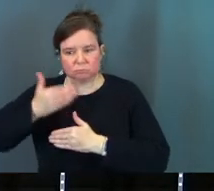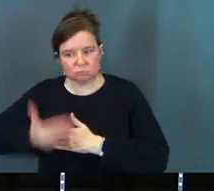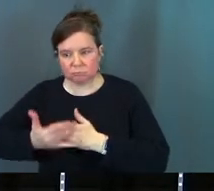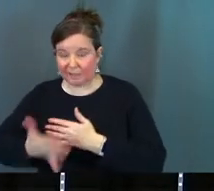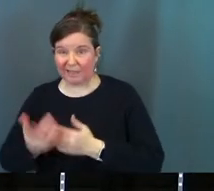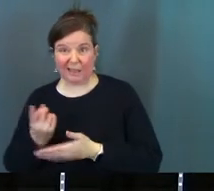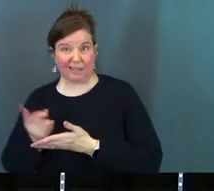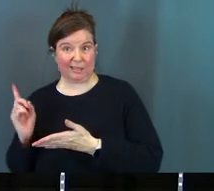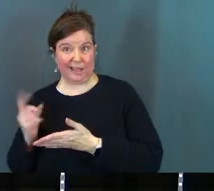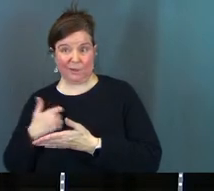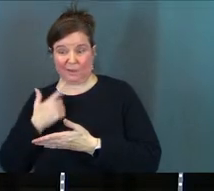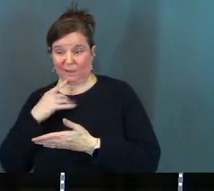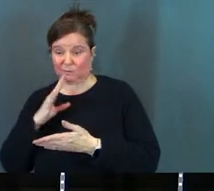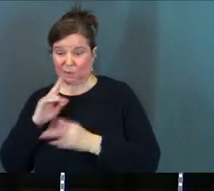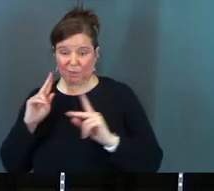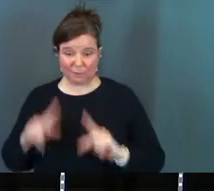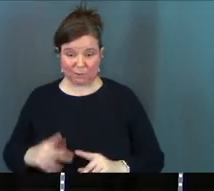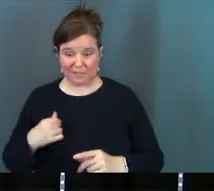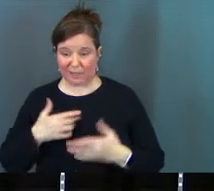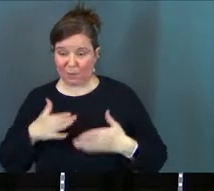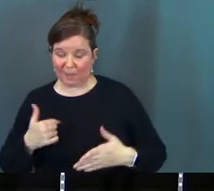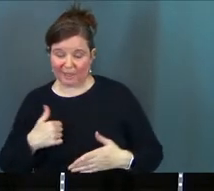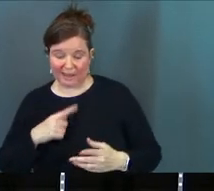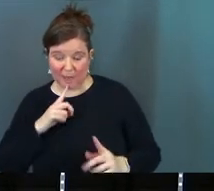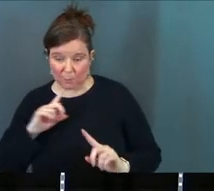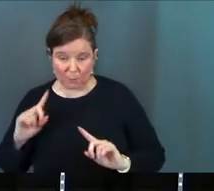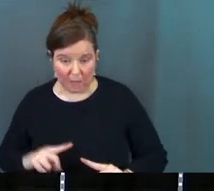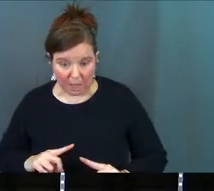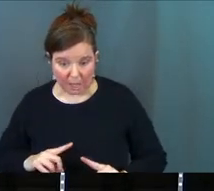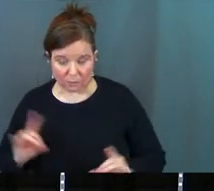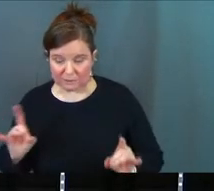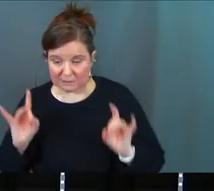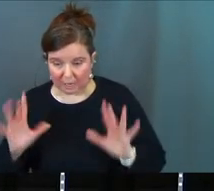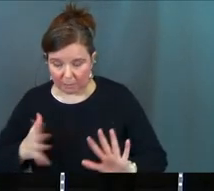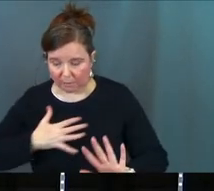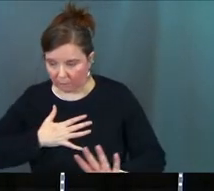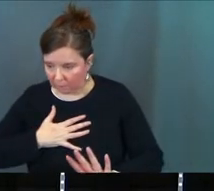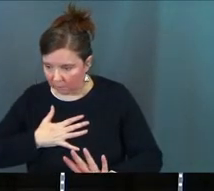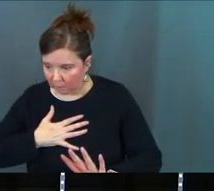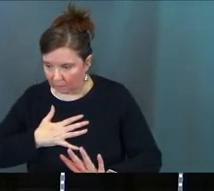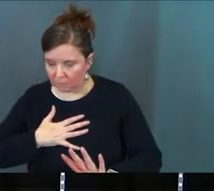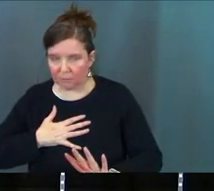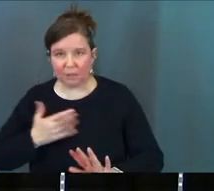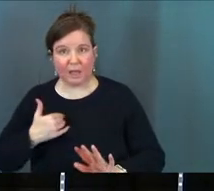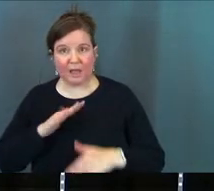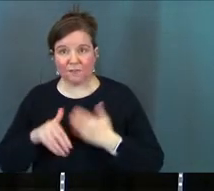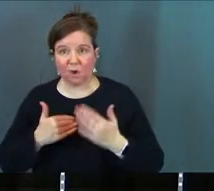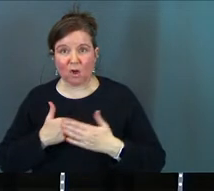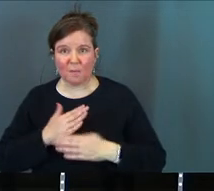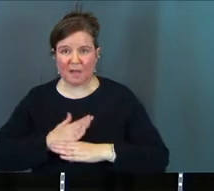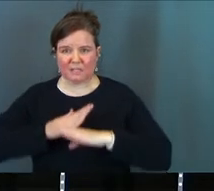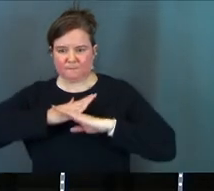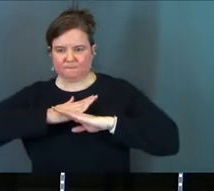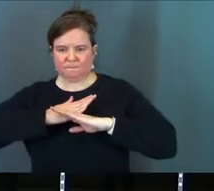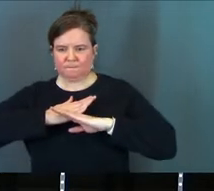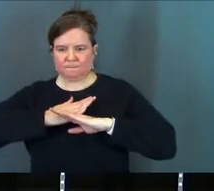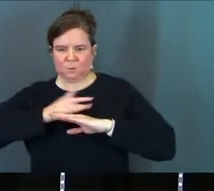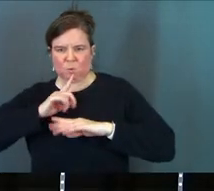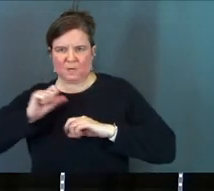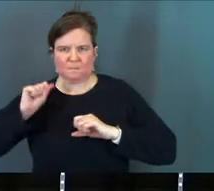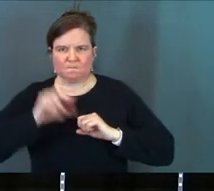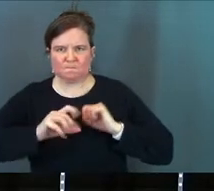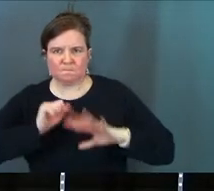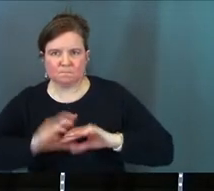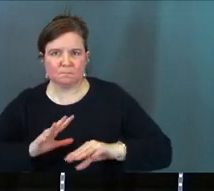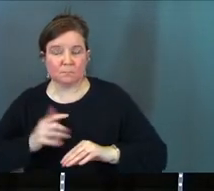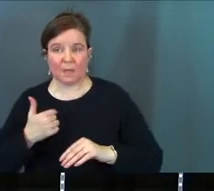like a week ago I'm talking to this person and the way that I react to them it's terrible I've got all my defenses ready to go I'm